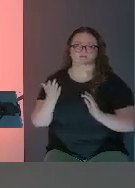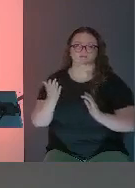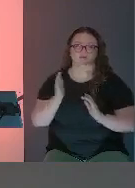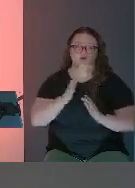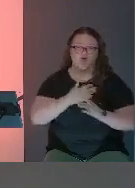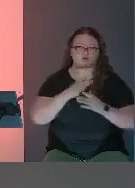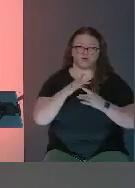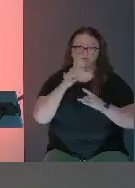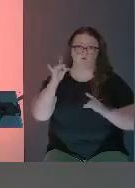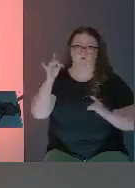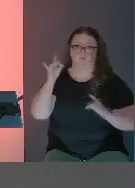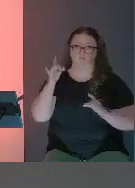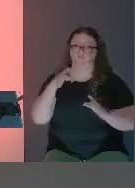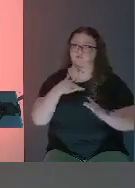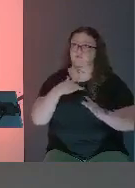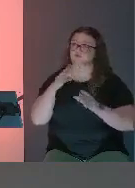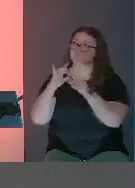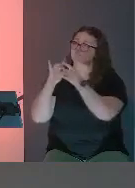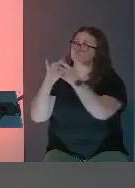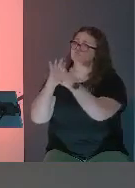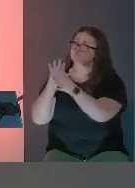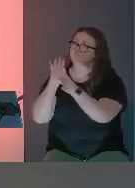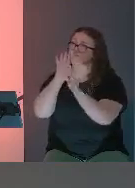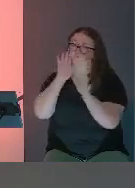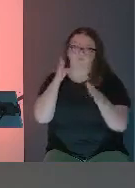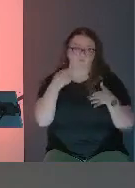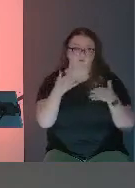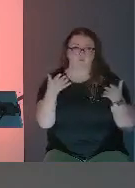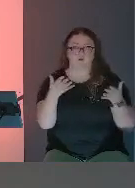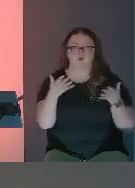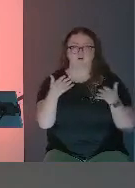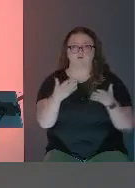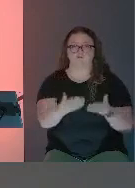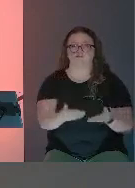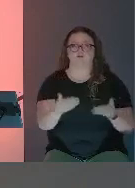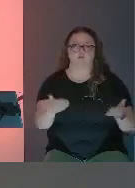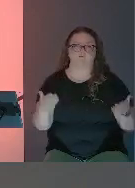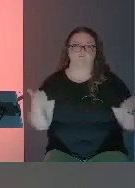we began to focus on stuff.